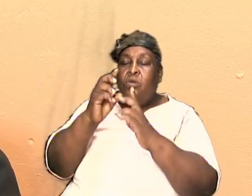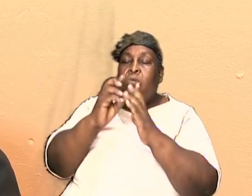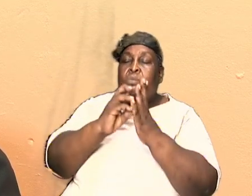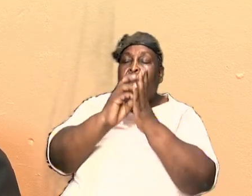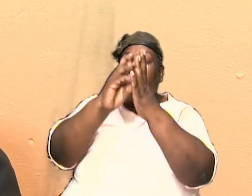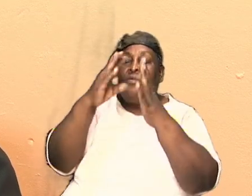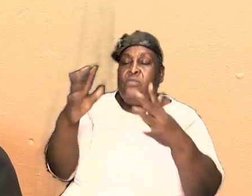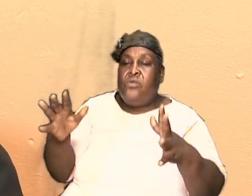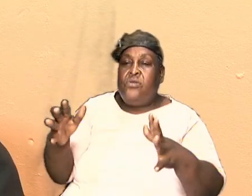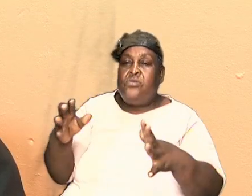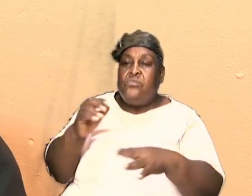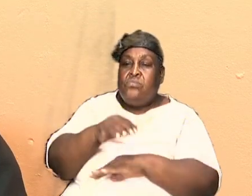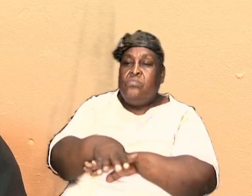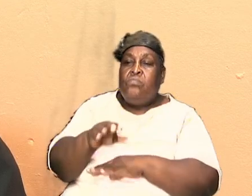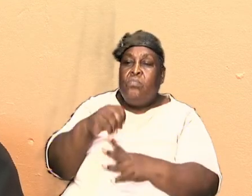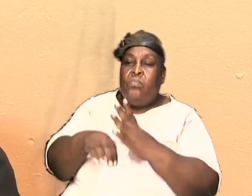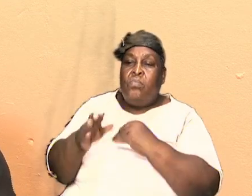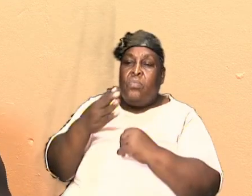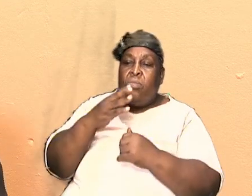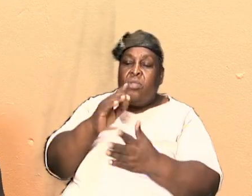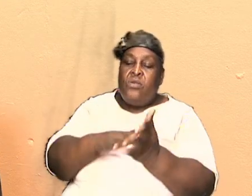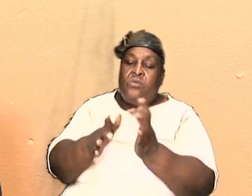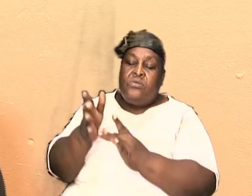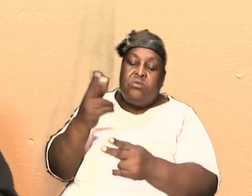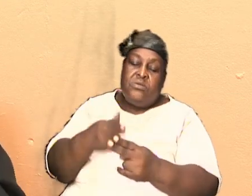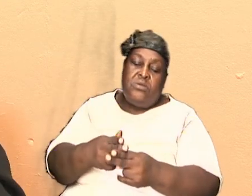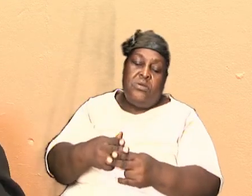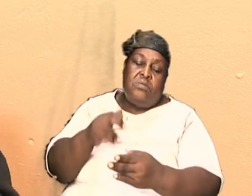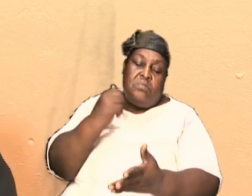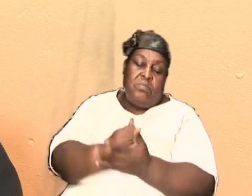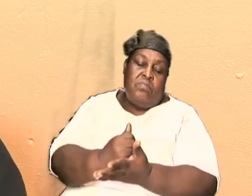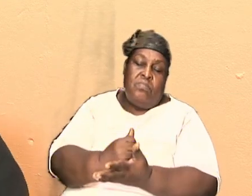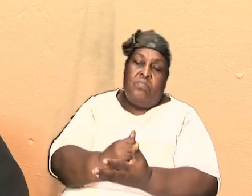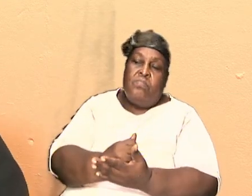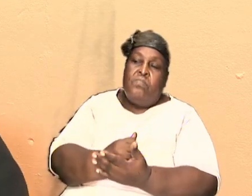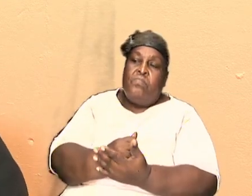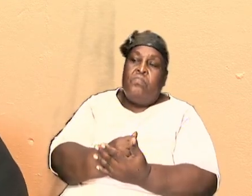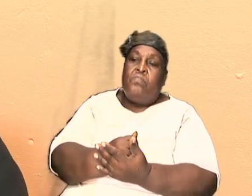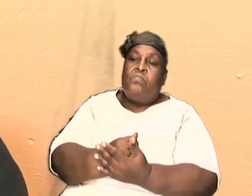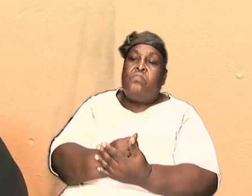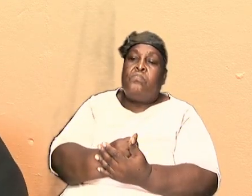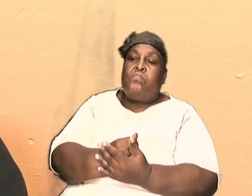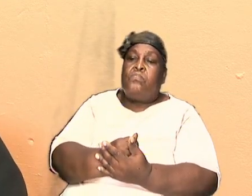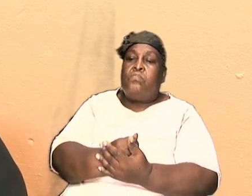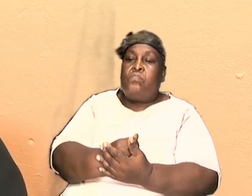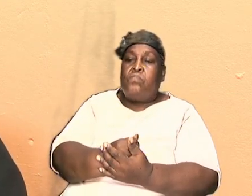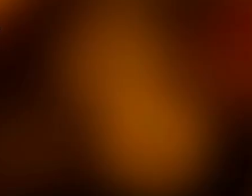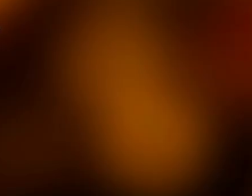thanks. In Jesus' name. Amen. Amen.